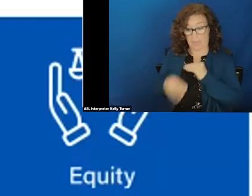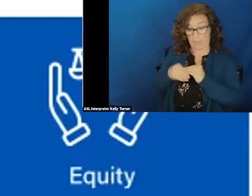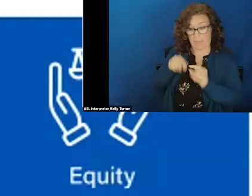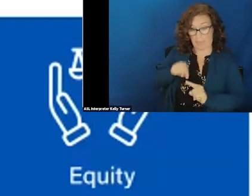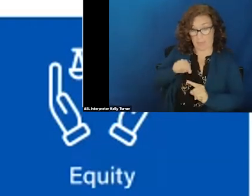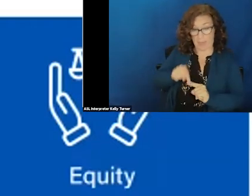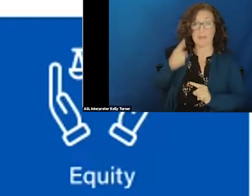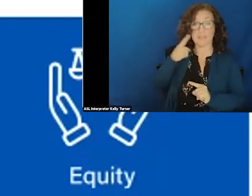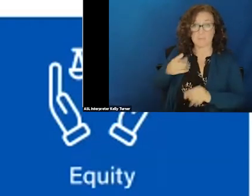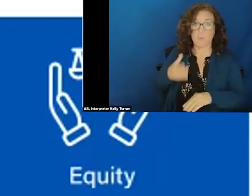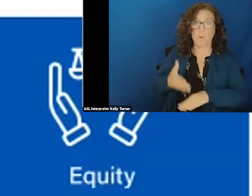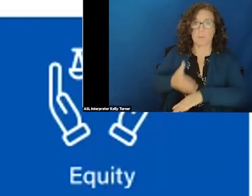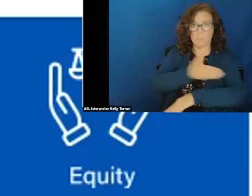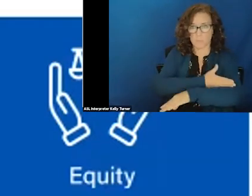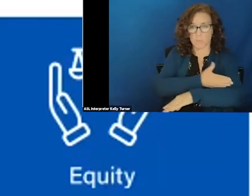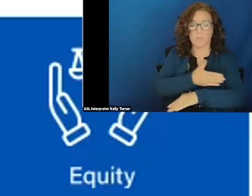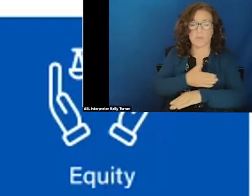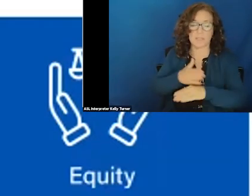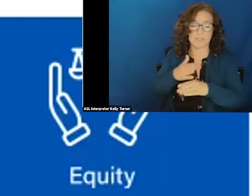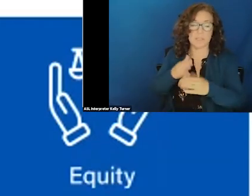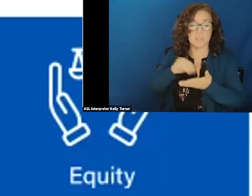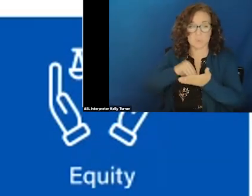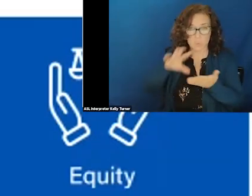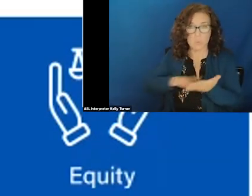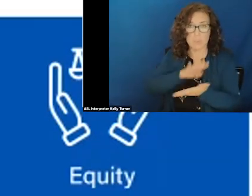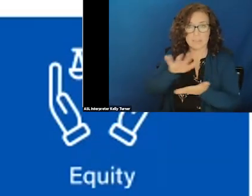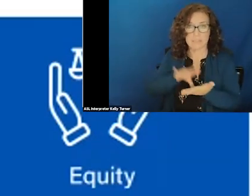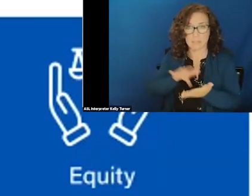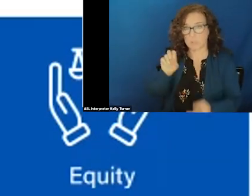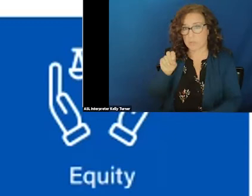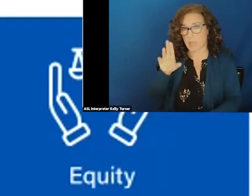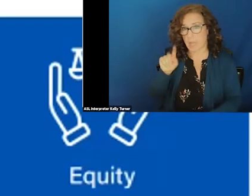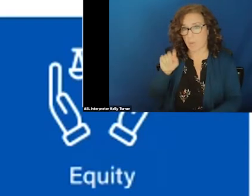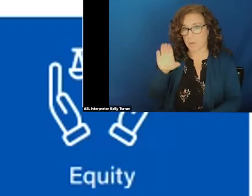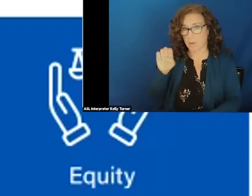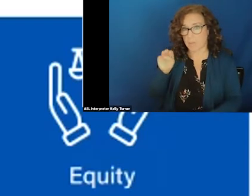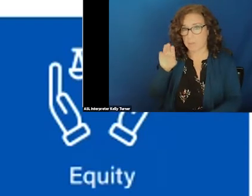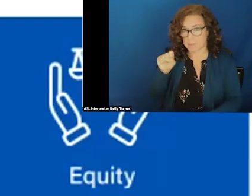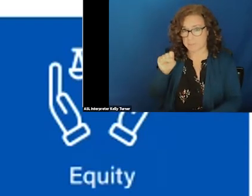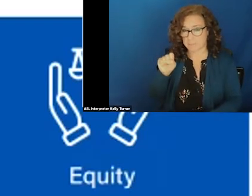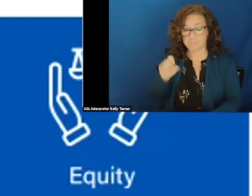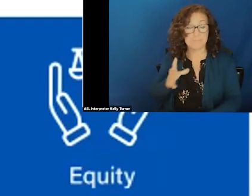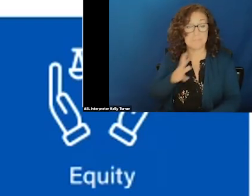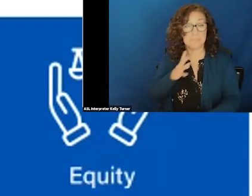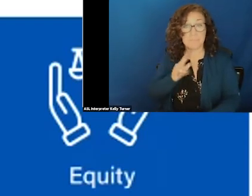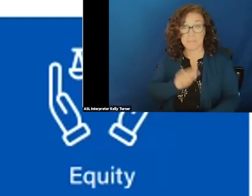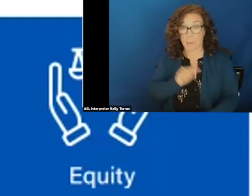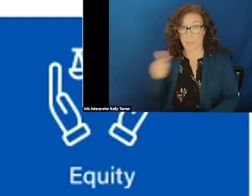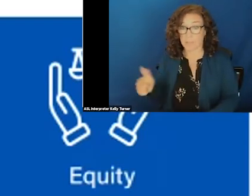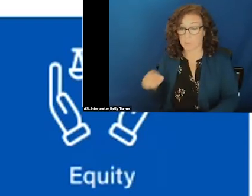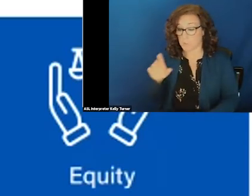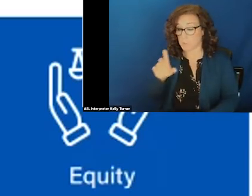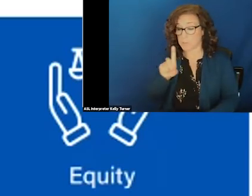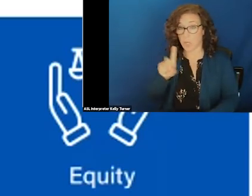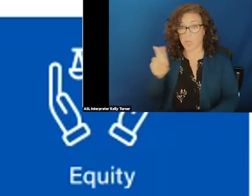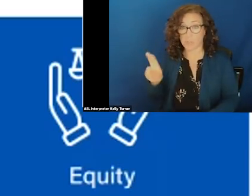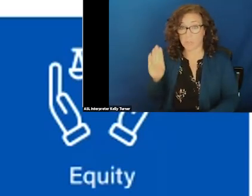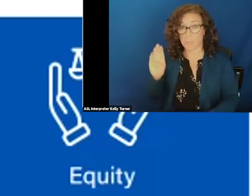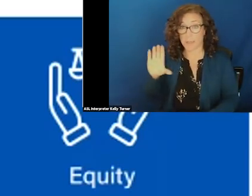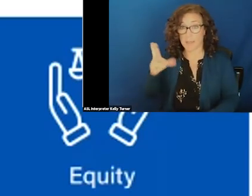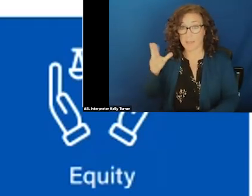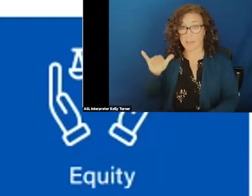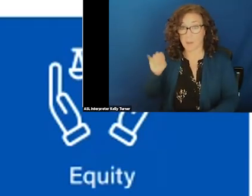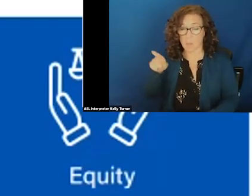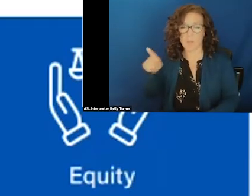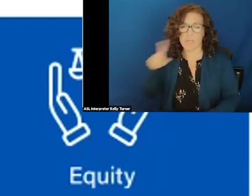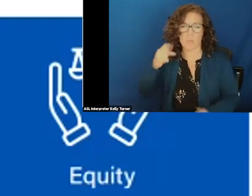can begin to outline the different positions we're bringing. And I don't know, President Ford, would you like to have me pause for some